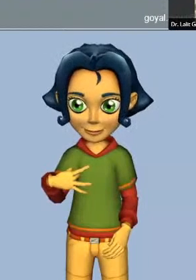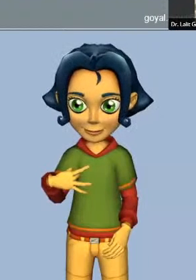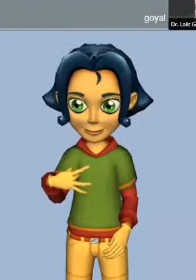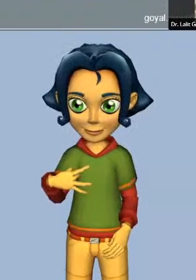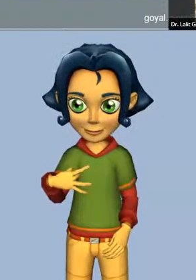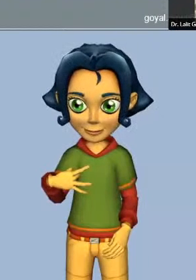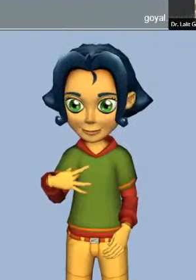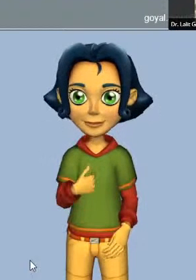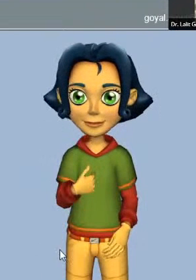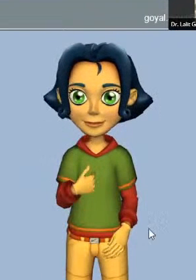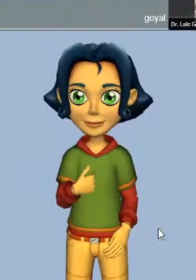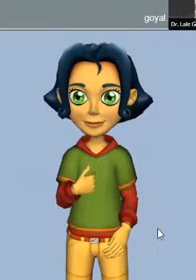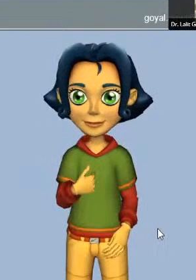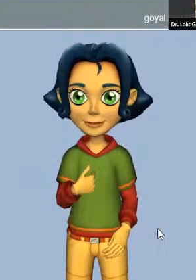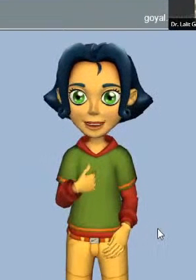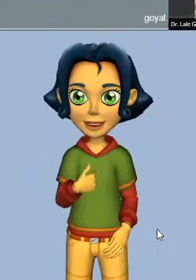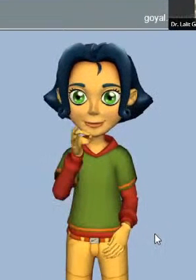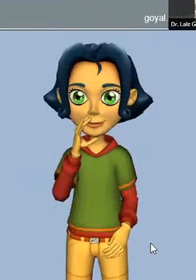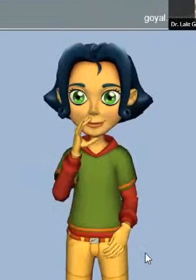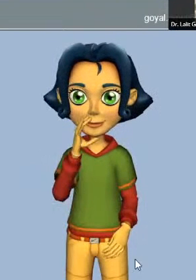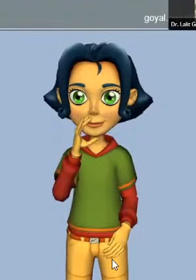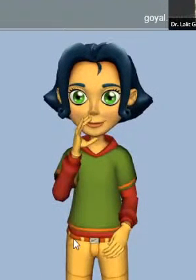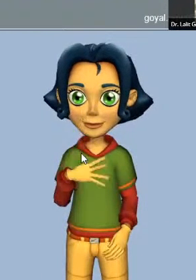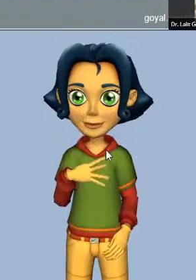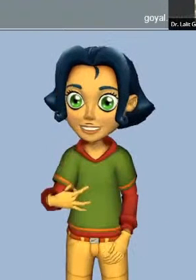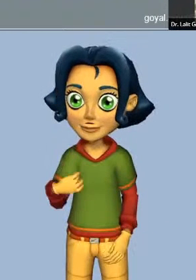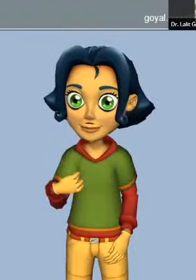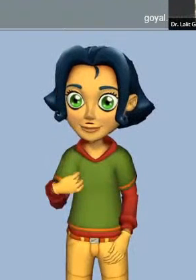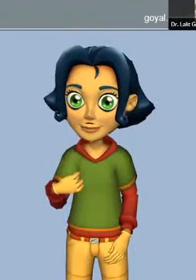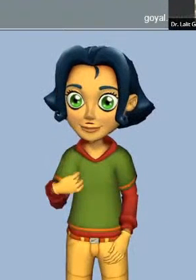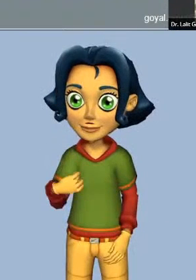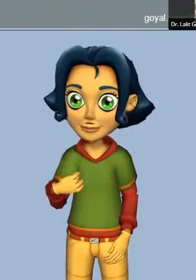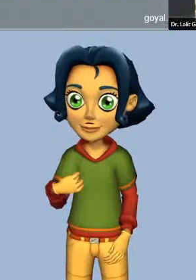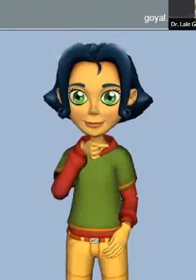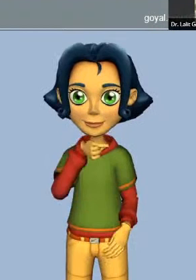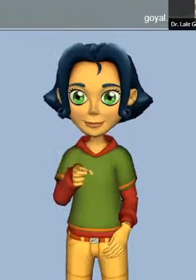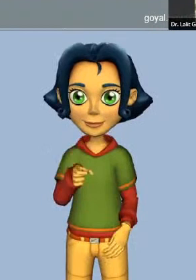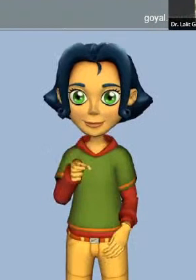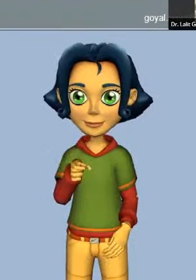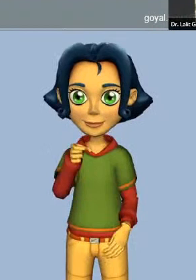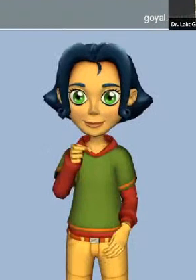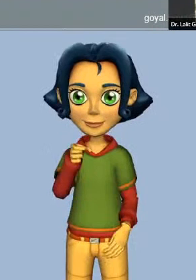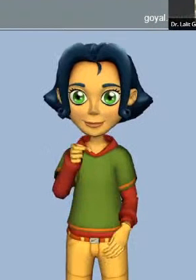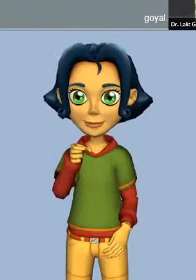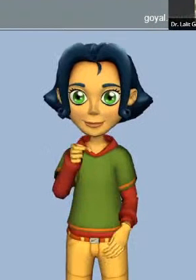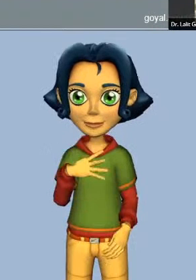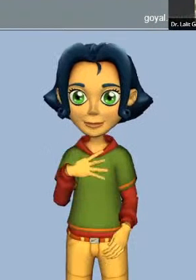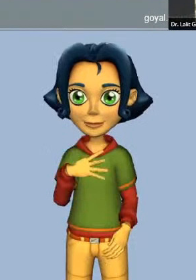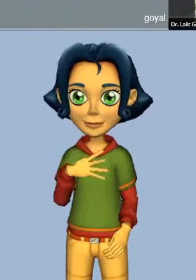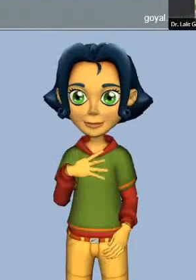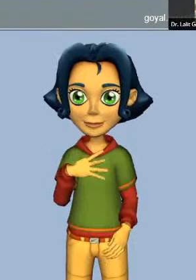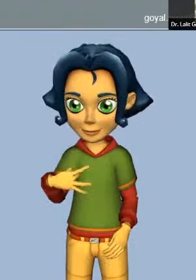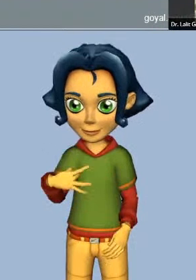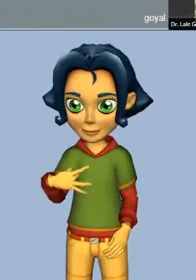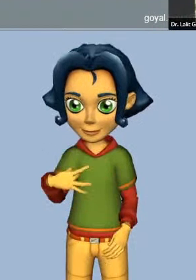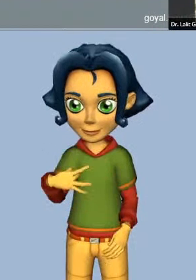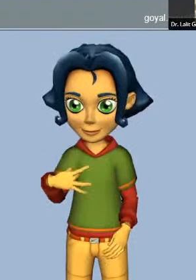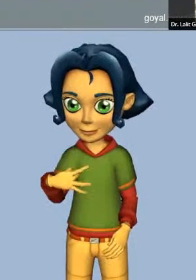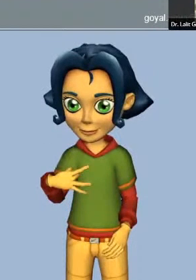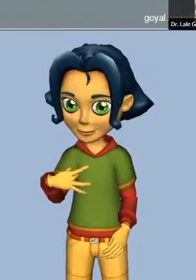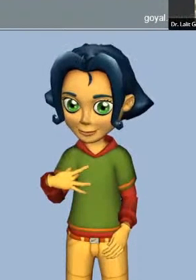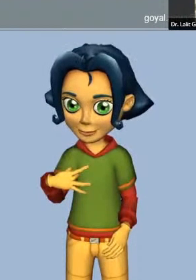And here on the right hand side, this avatar plays these words of Indian Sign